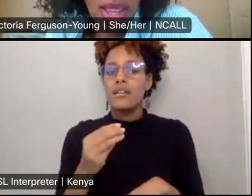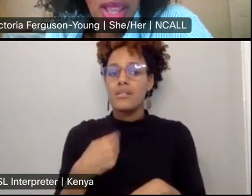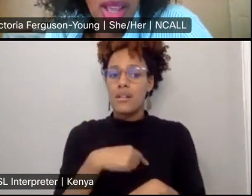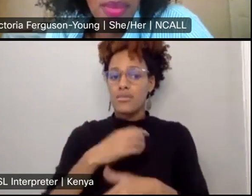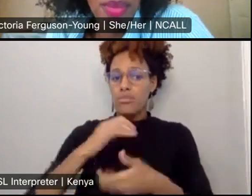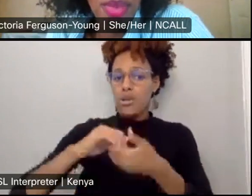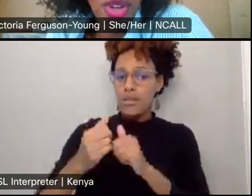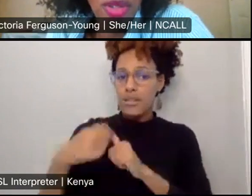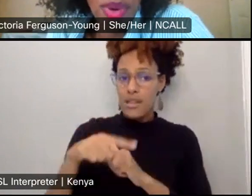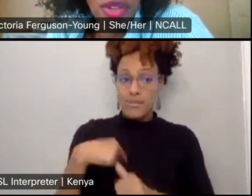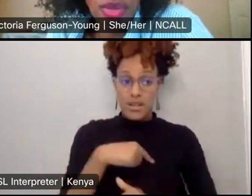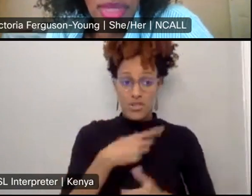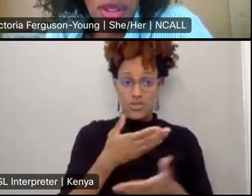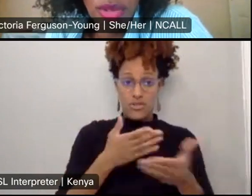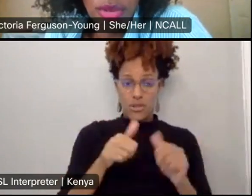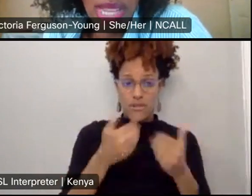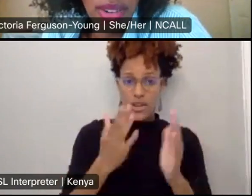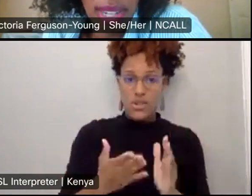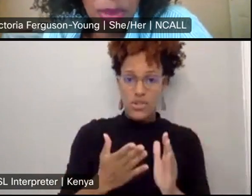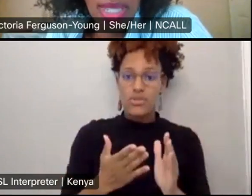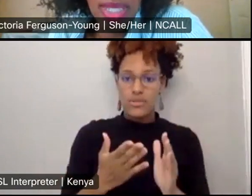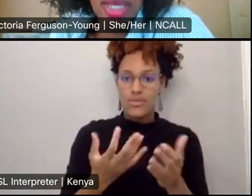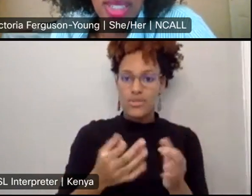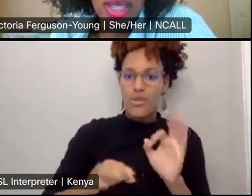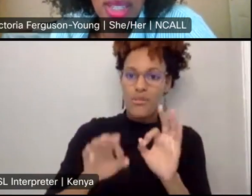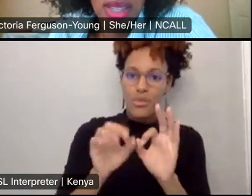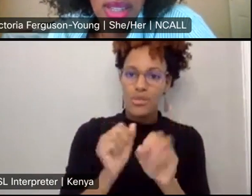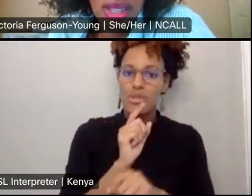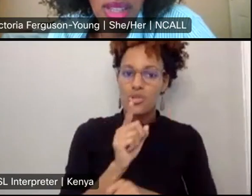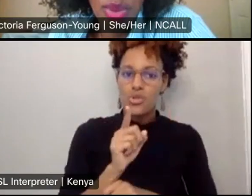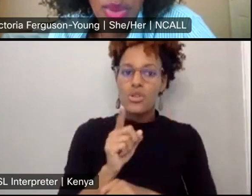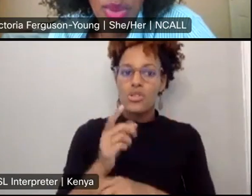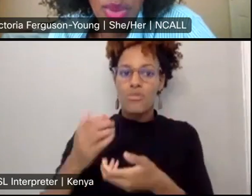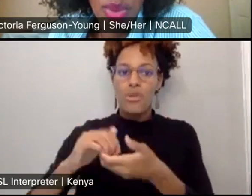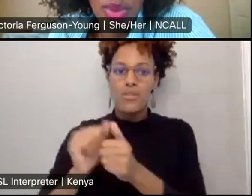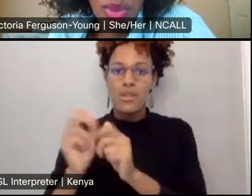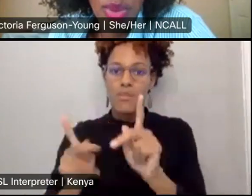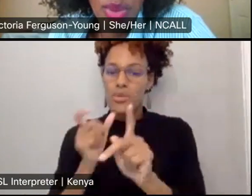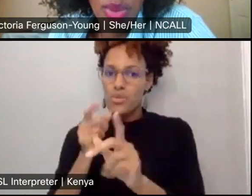that, to partner with those who that's their expertise. Well,